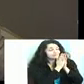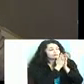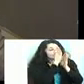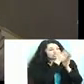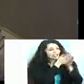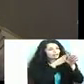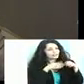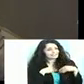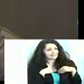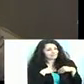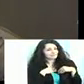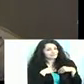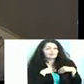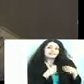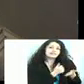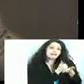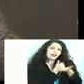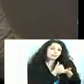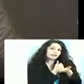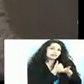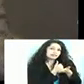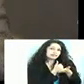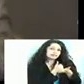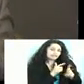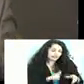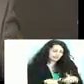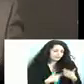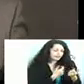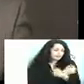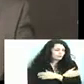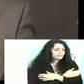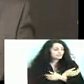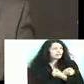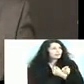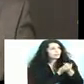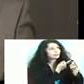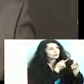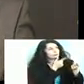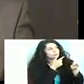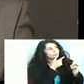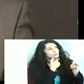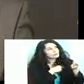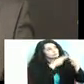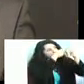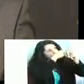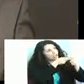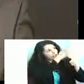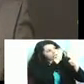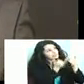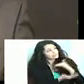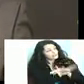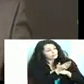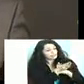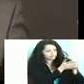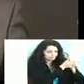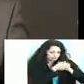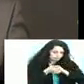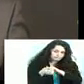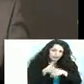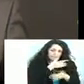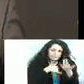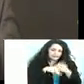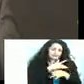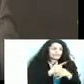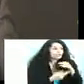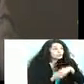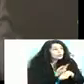receive. So help us, O living and embracing and loving one, you who we call God this morning, to be amongst us.